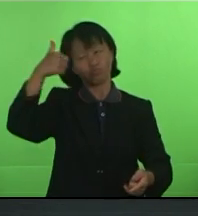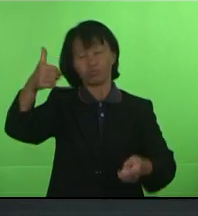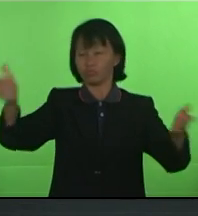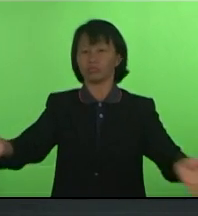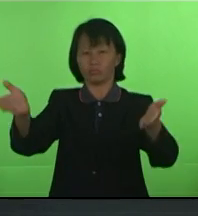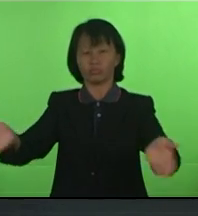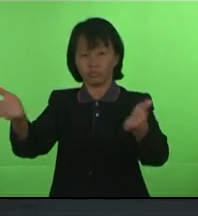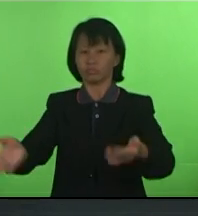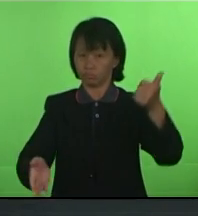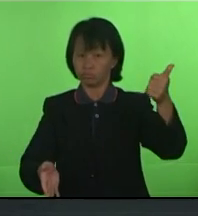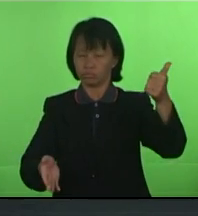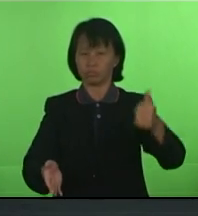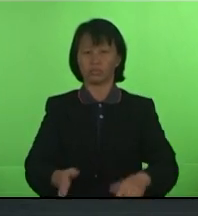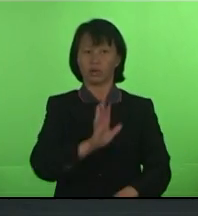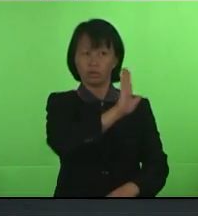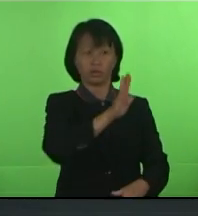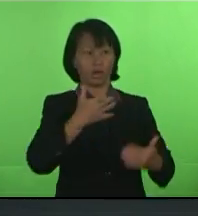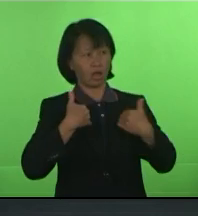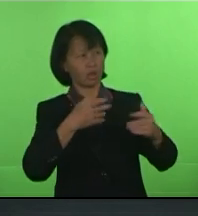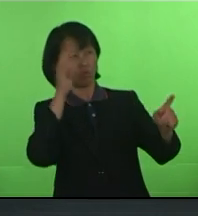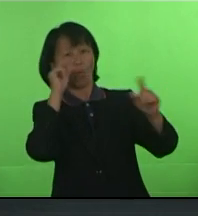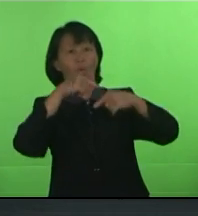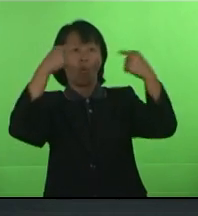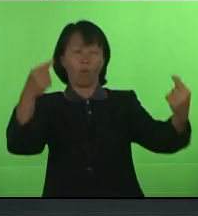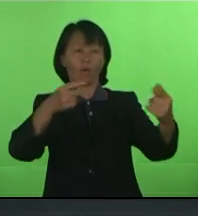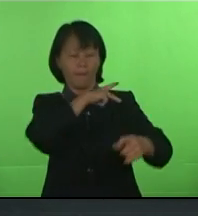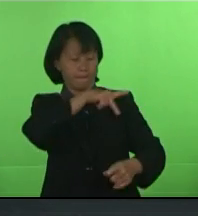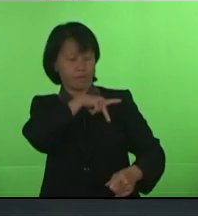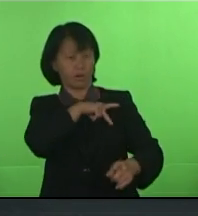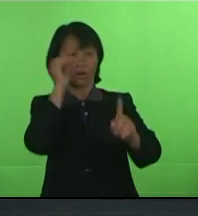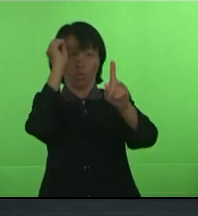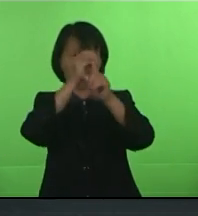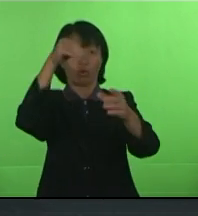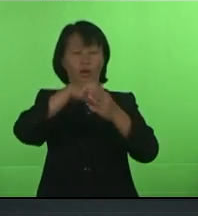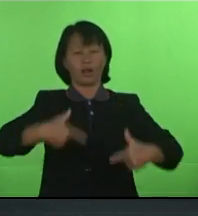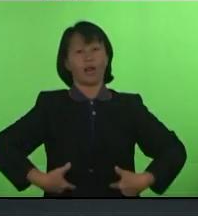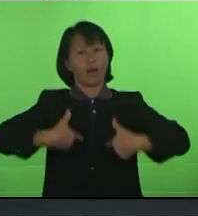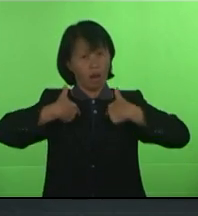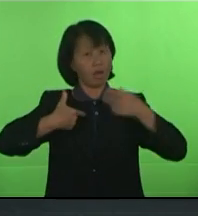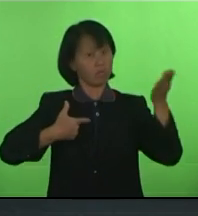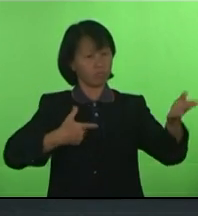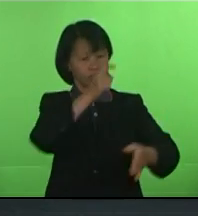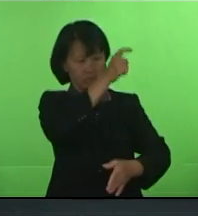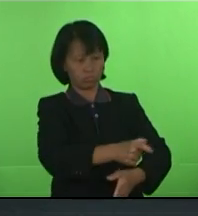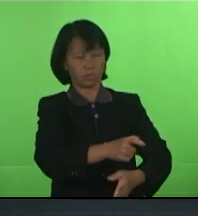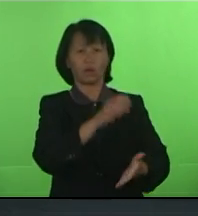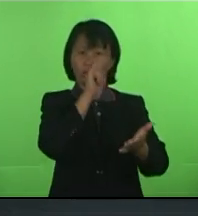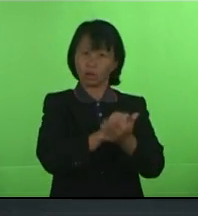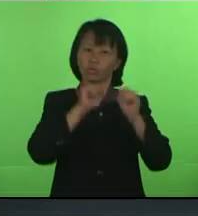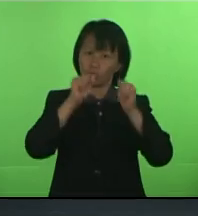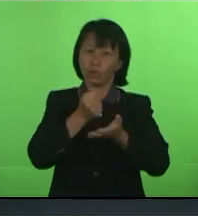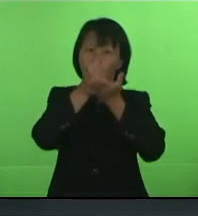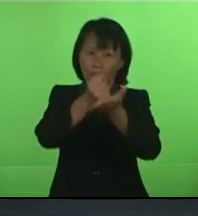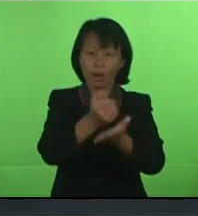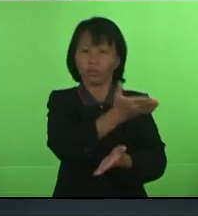That's because he has a great personal goal in his life. And this word of wisdom should also help you to plan